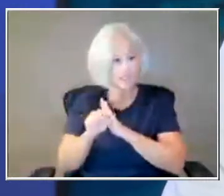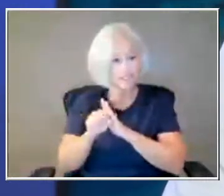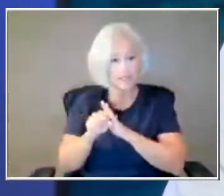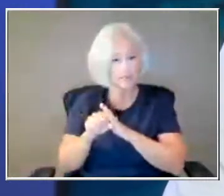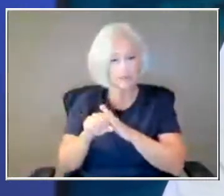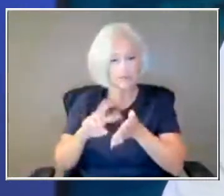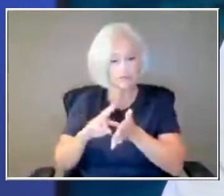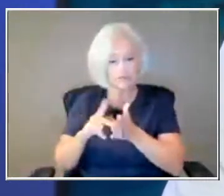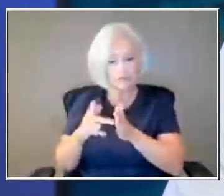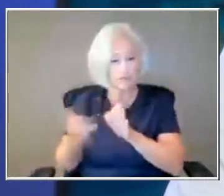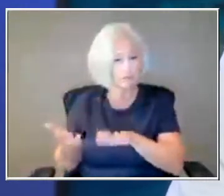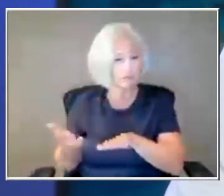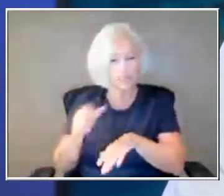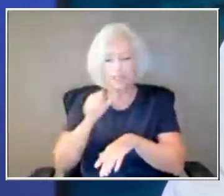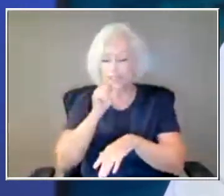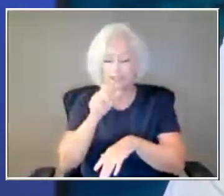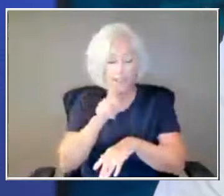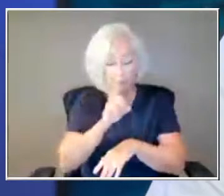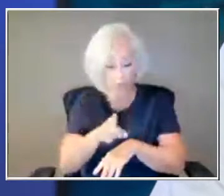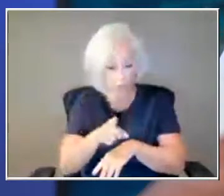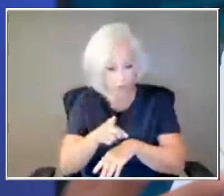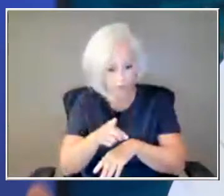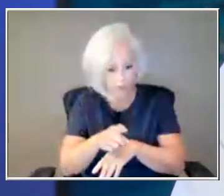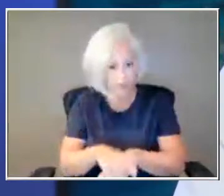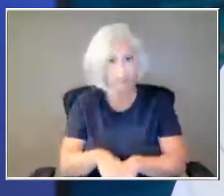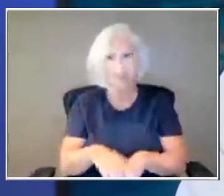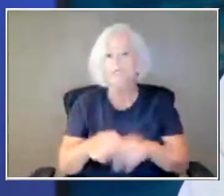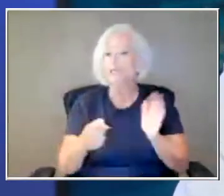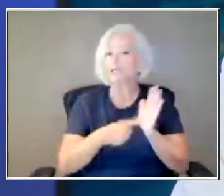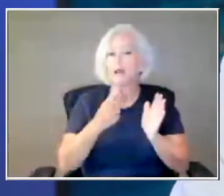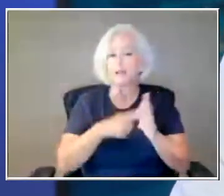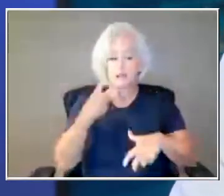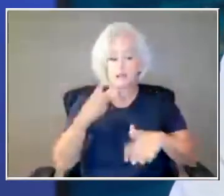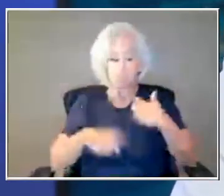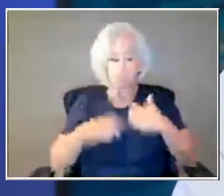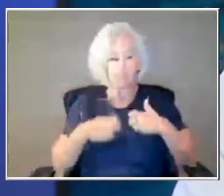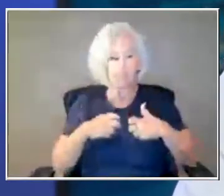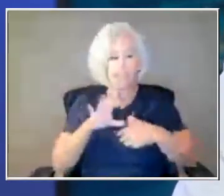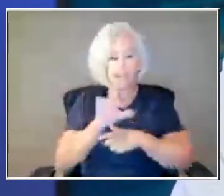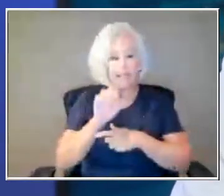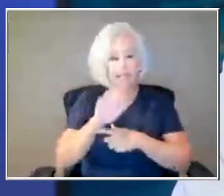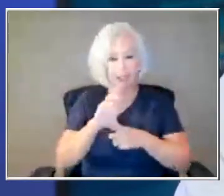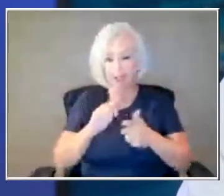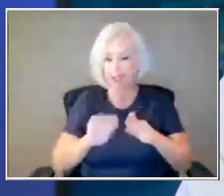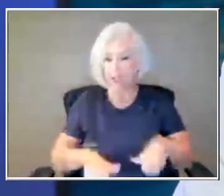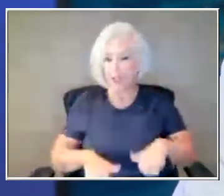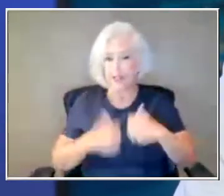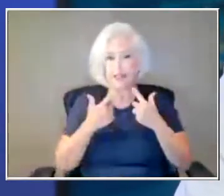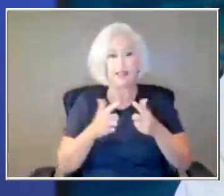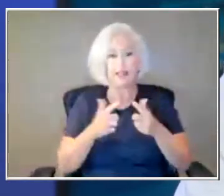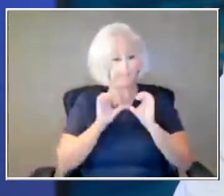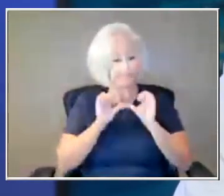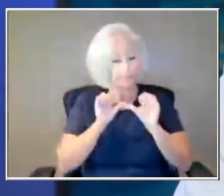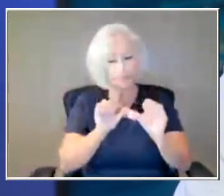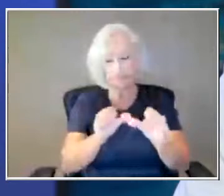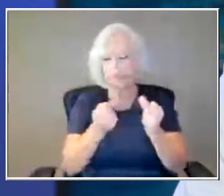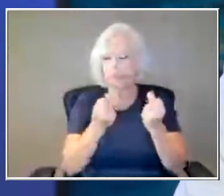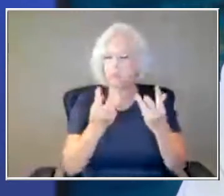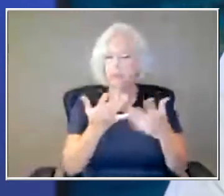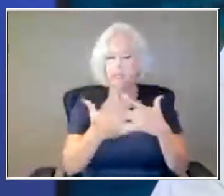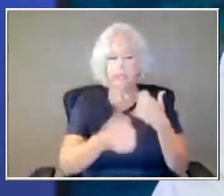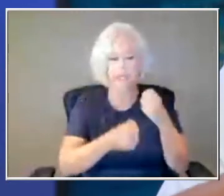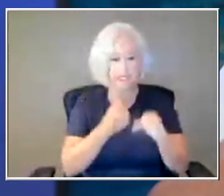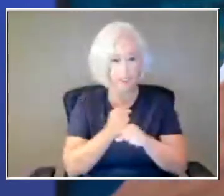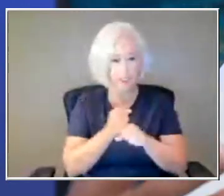patients with metastatic cancer can live on for a number of years and have excellent quality of life. It is akin